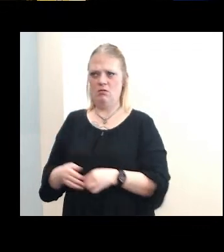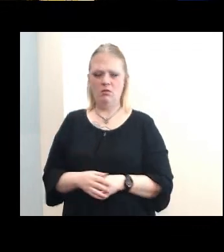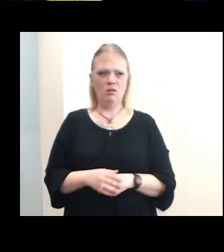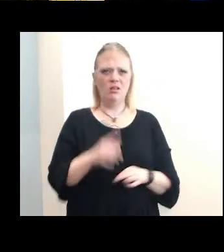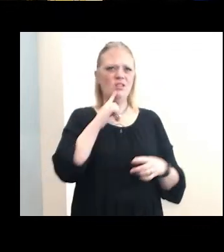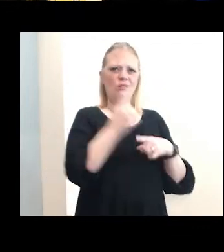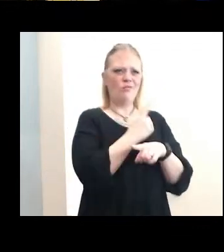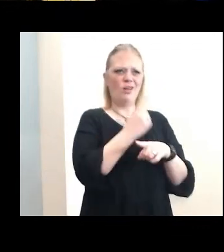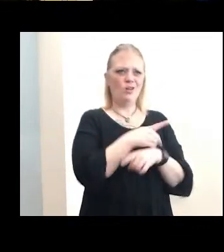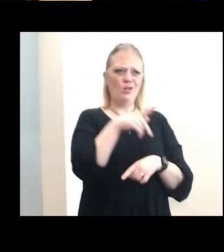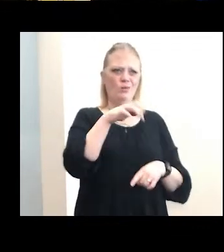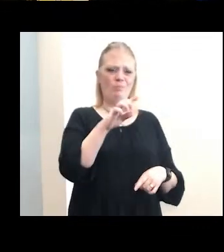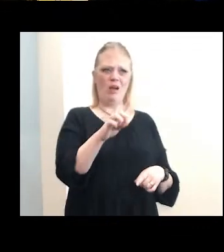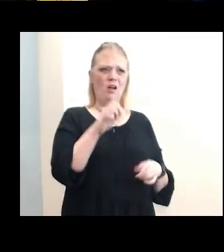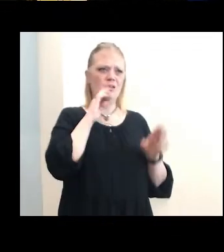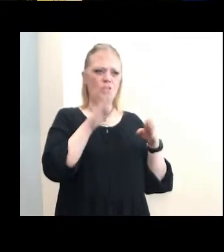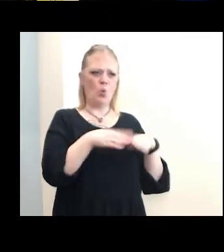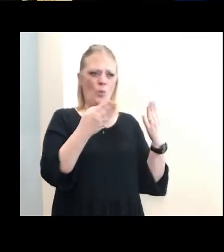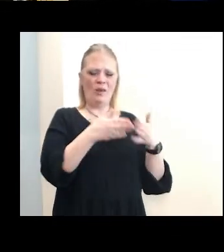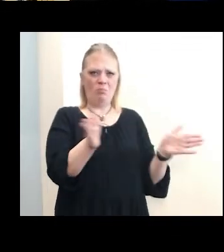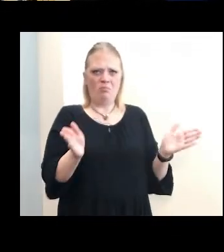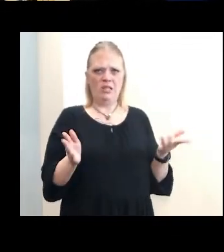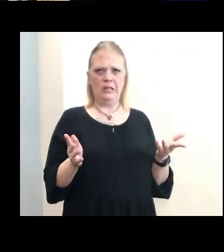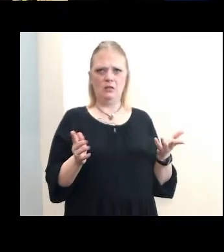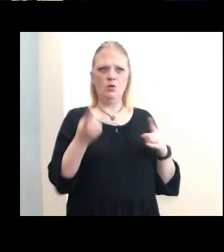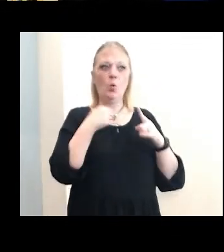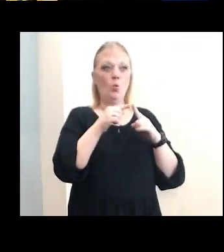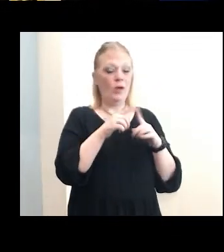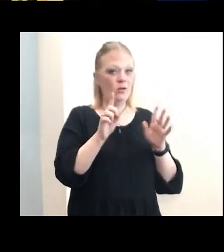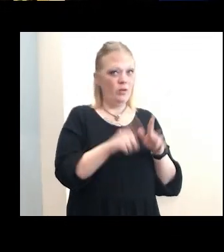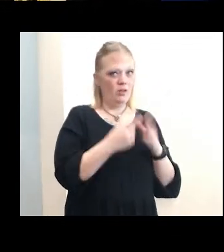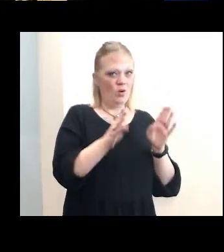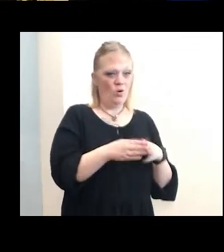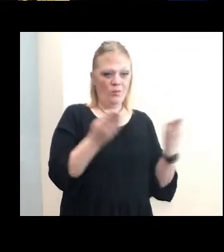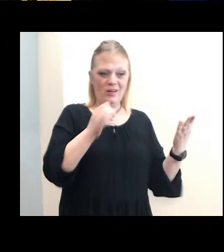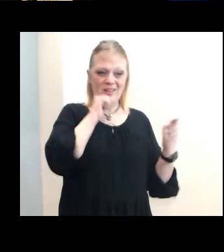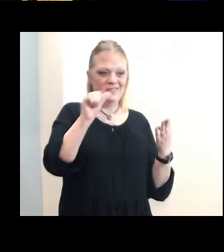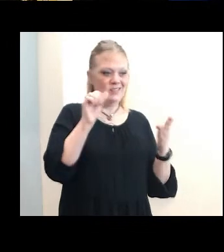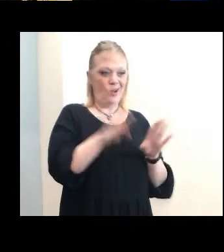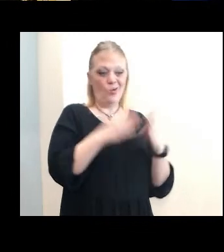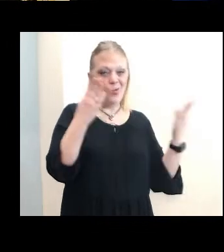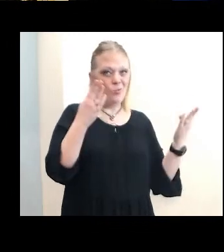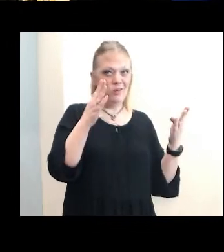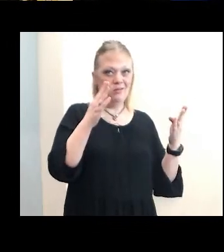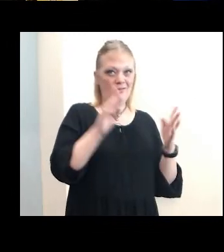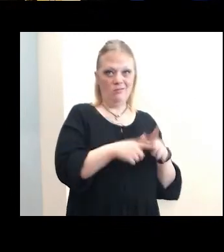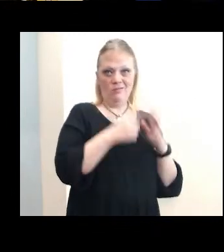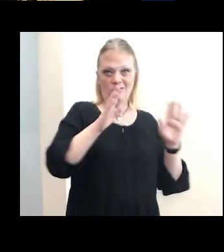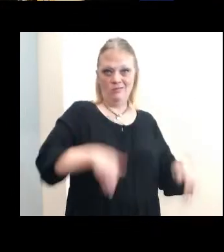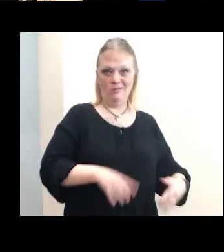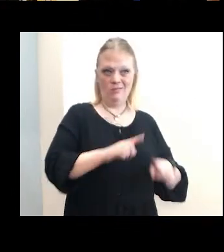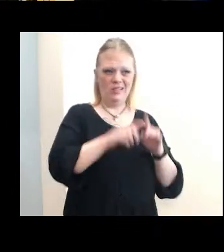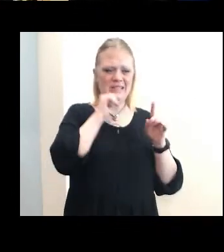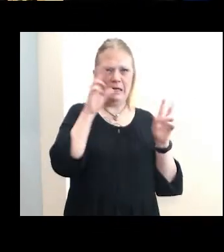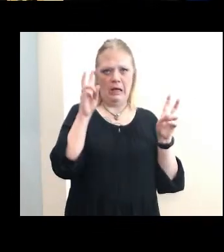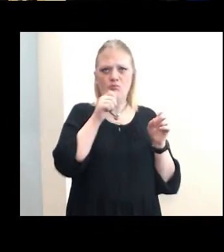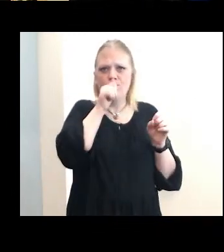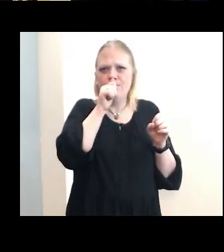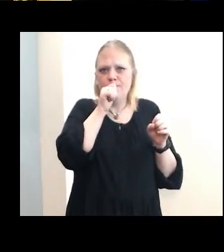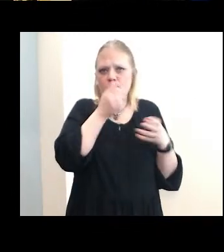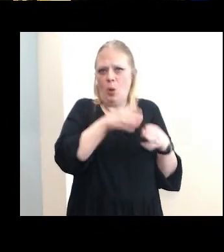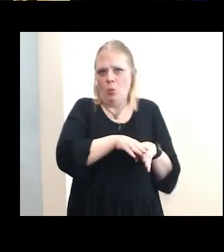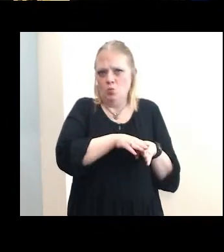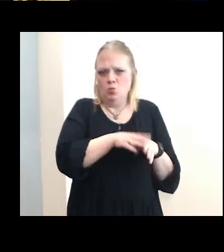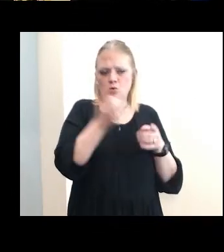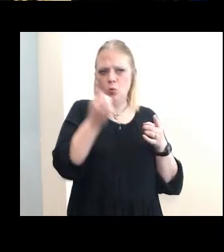It's going to be a regular pod that's open to the public once we activate it. It's not been activated yet, but it's not going to be closed. So anybody